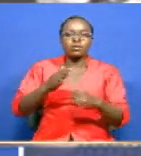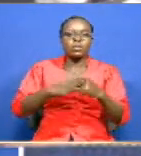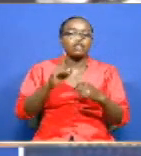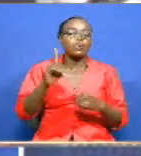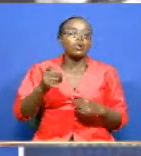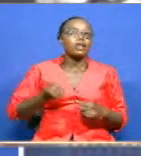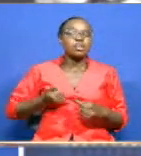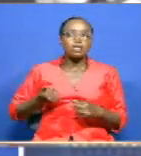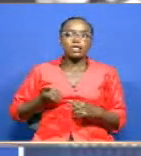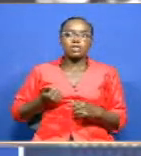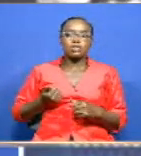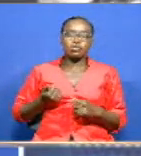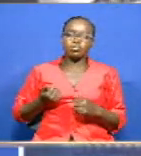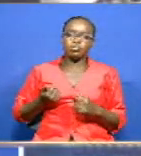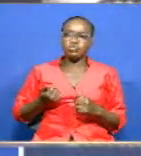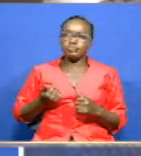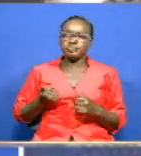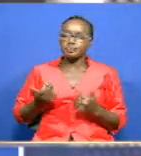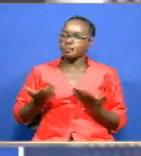girls